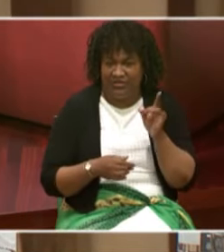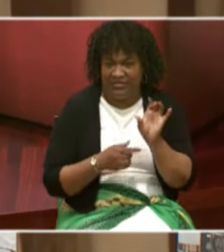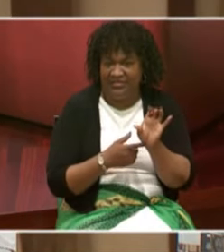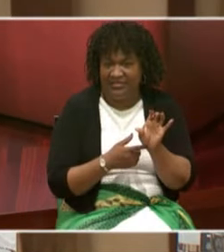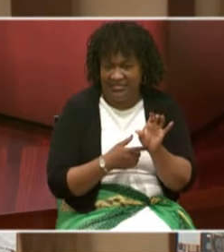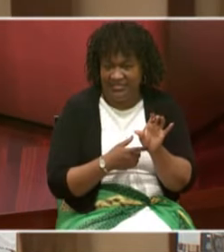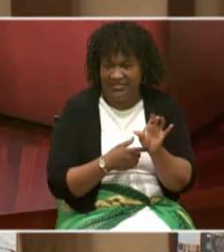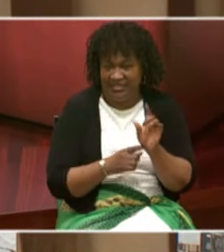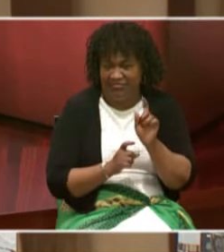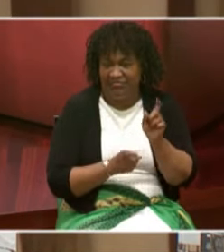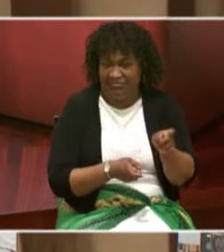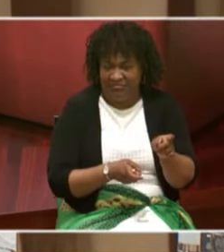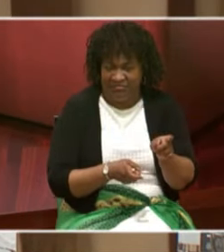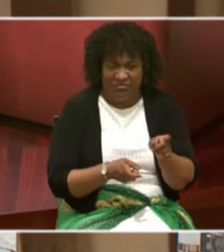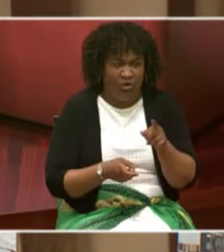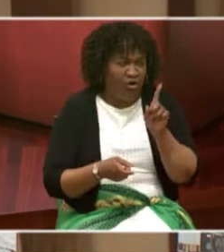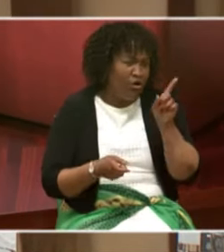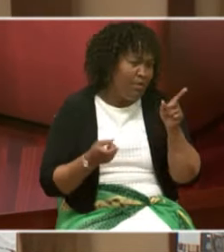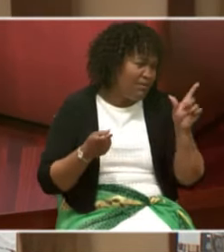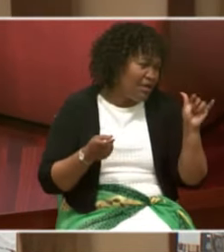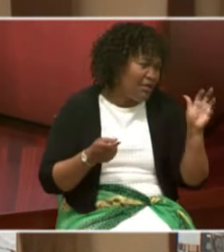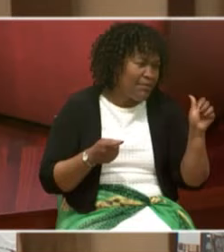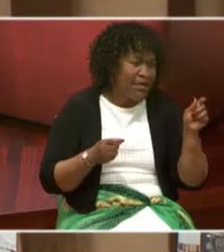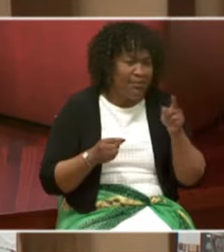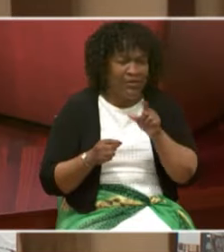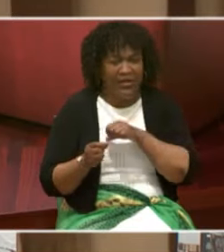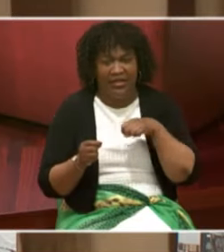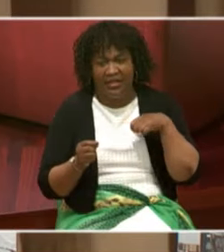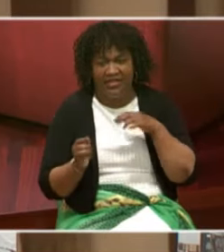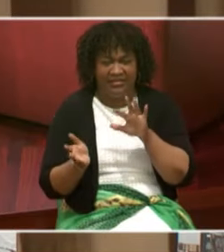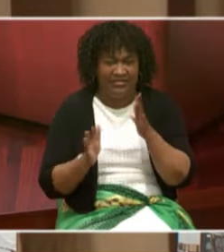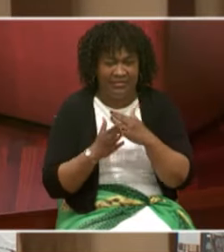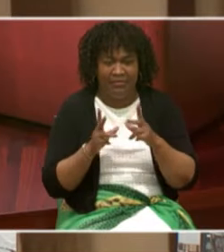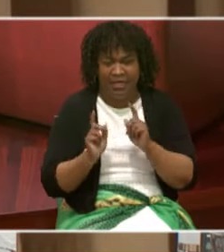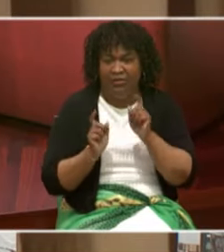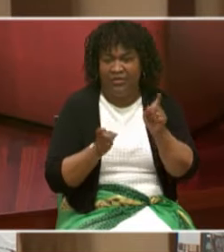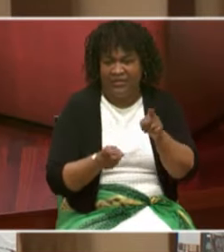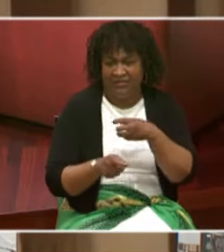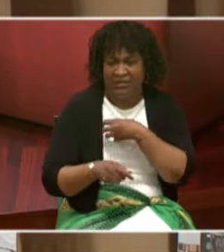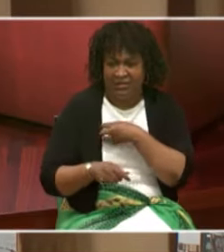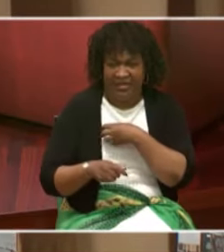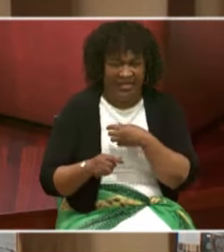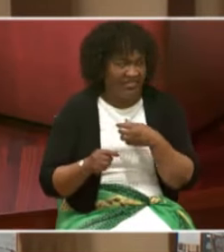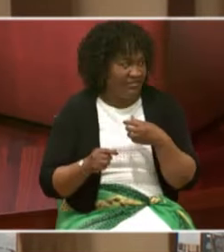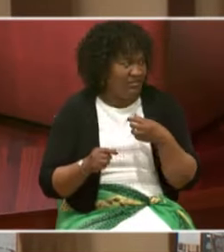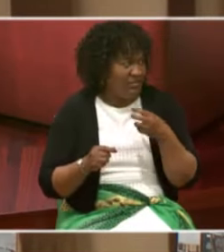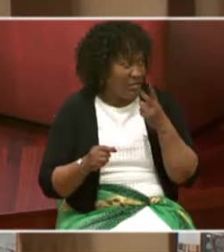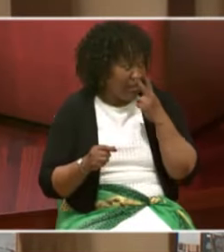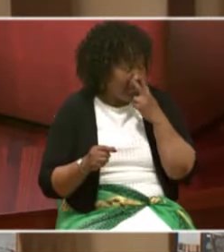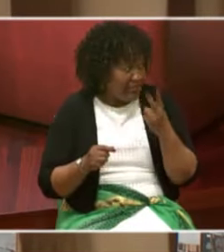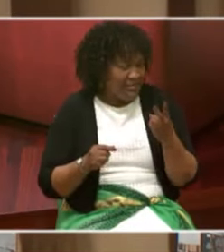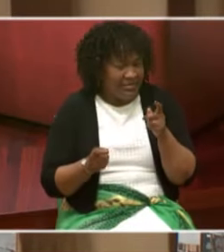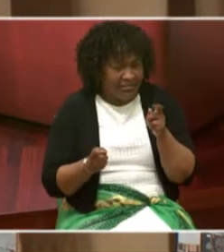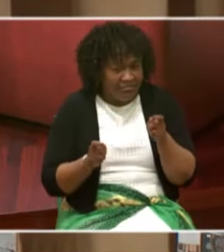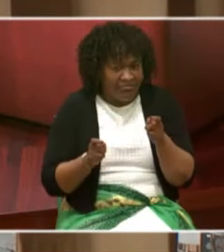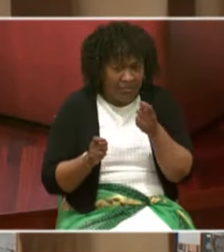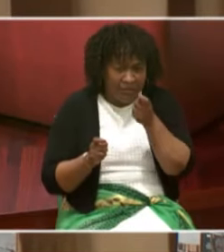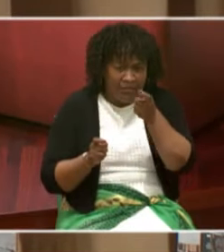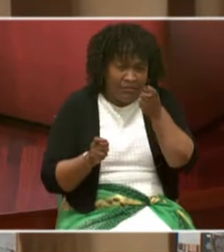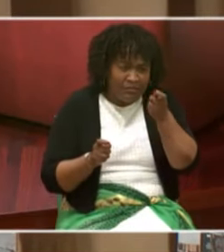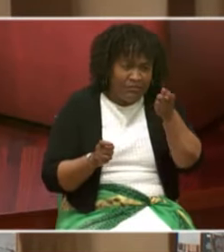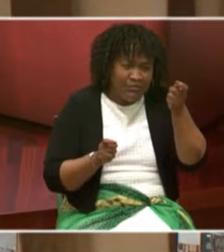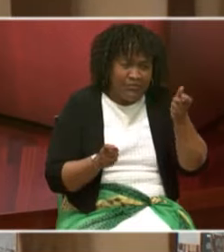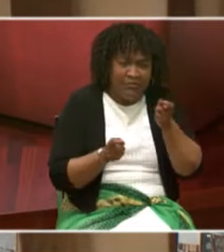We must do it. I'd like to see more resources spent to educate all of our children. In